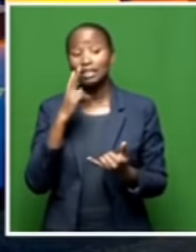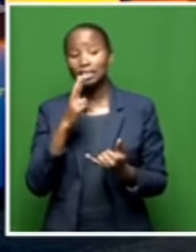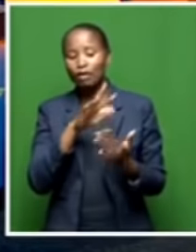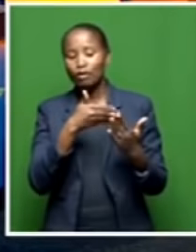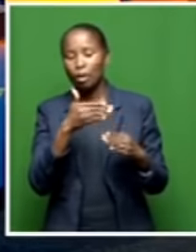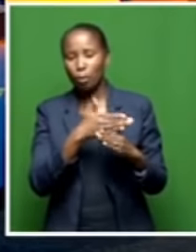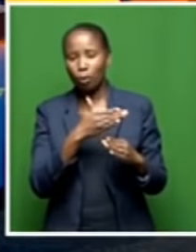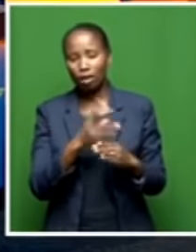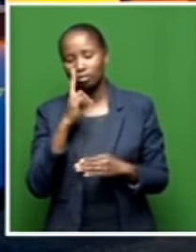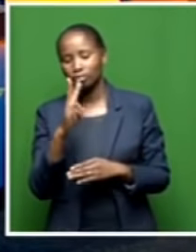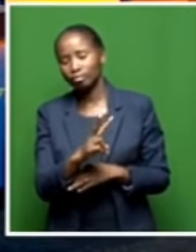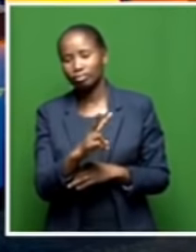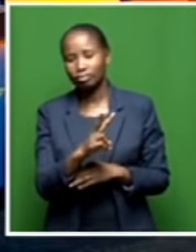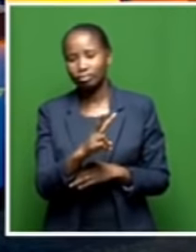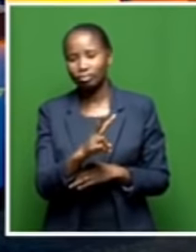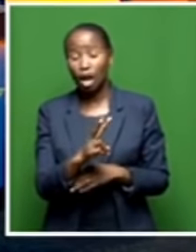work in South Africa?